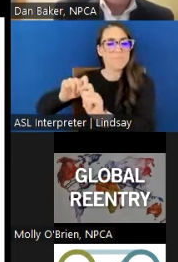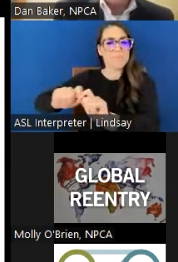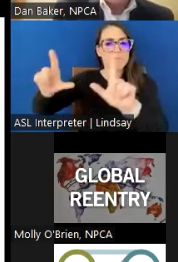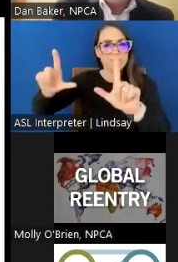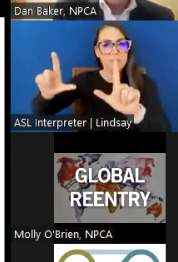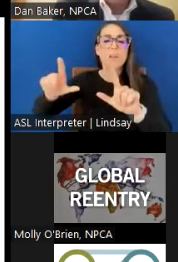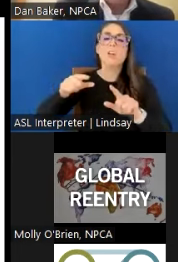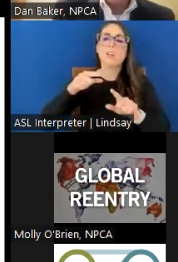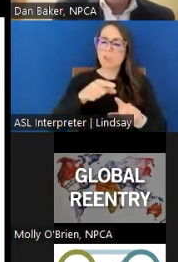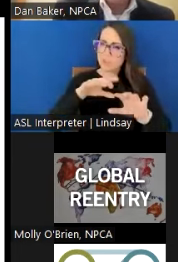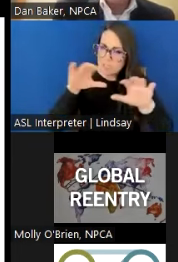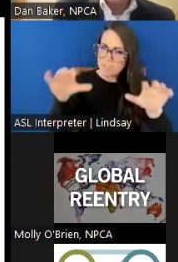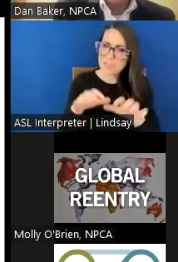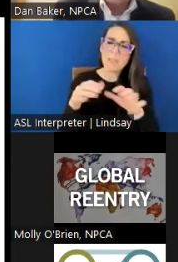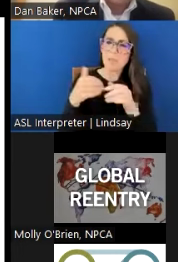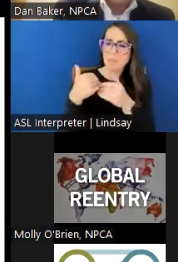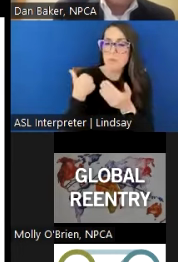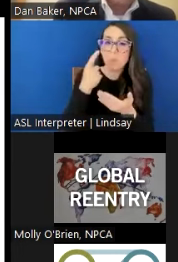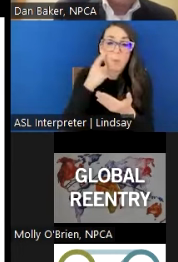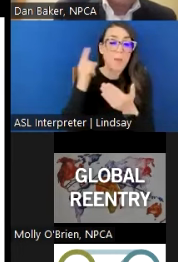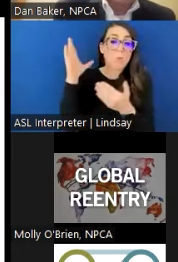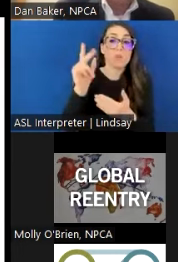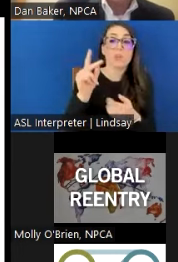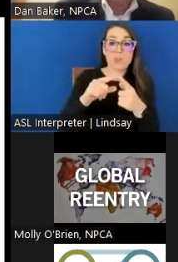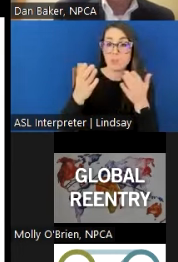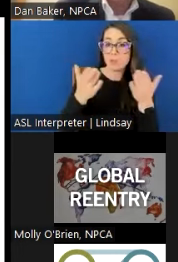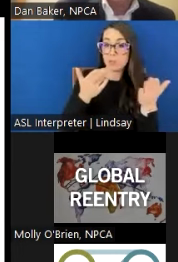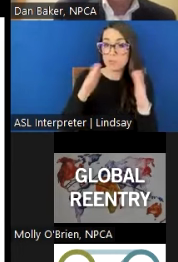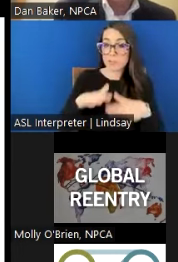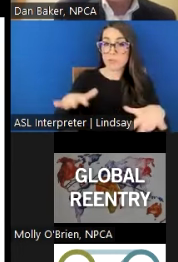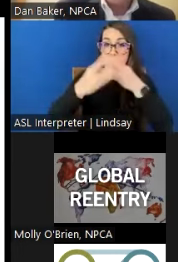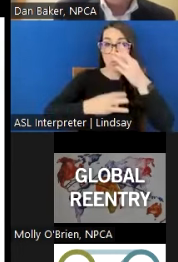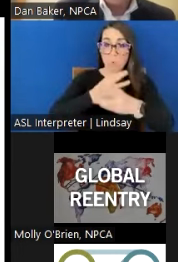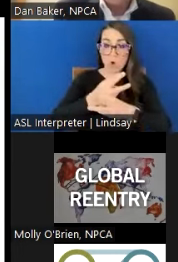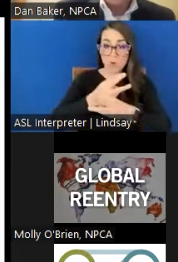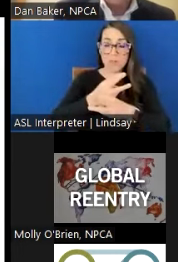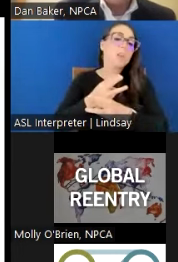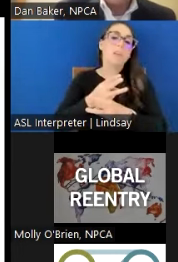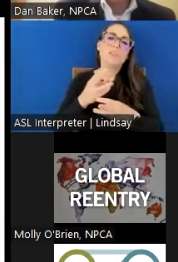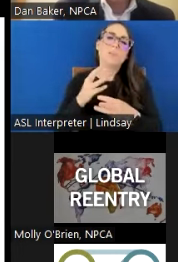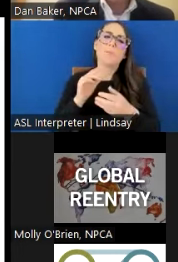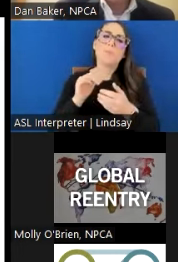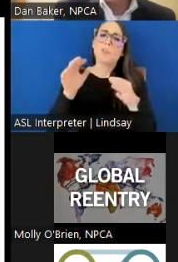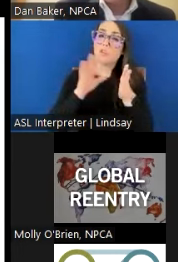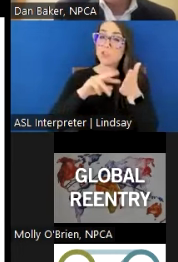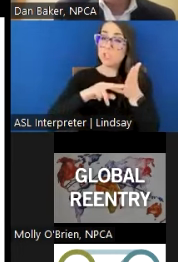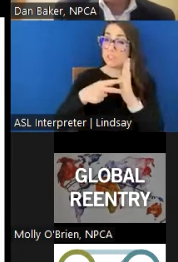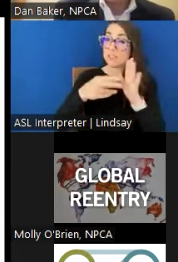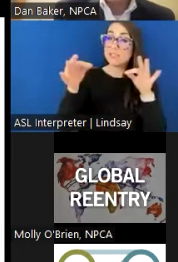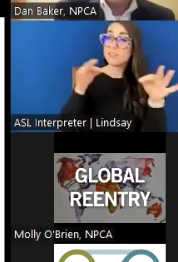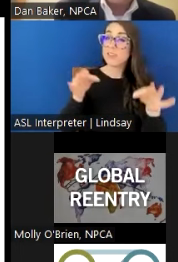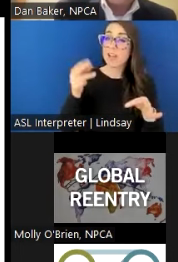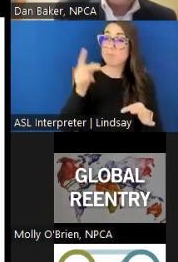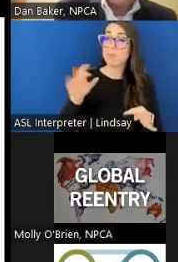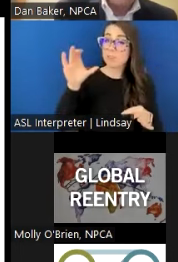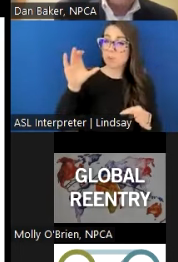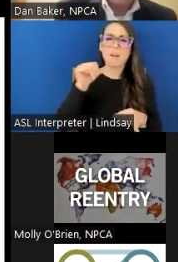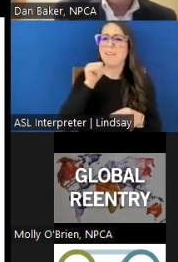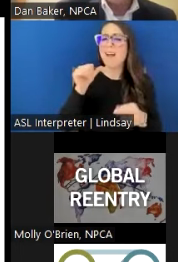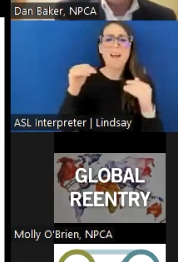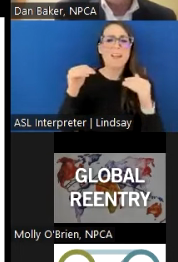the world. And she, for the first time that I've seen, defined Peace Corps in her remarks as a not a 2-year